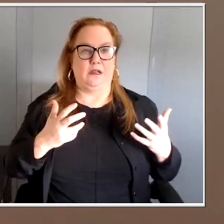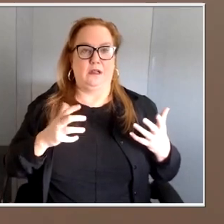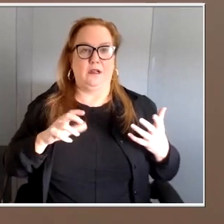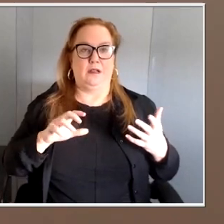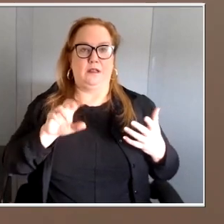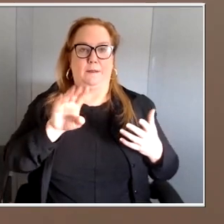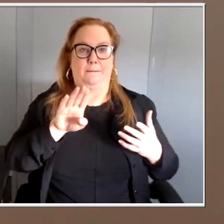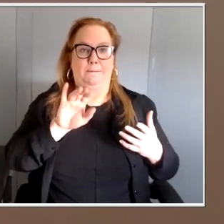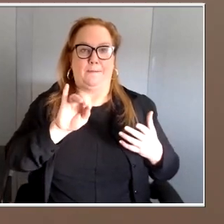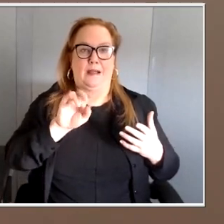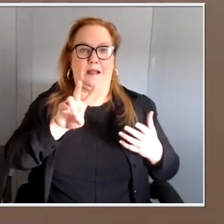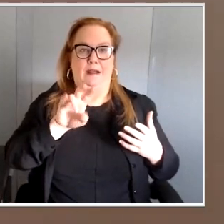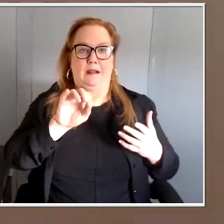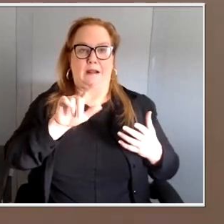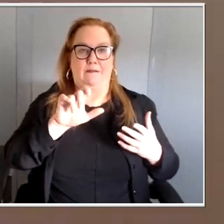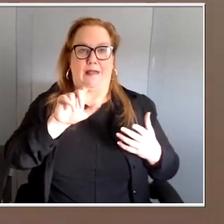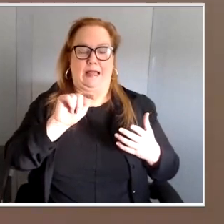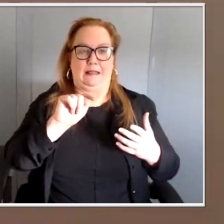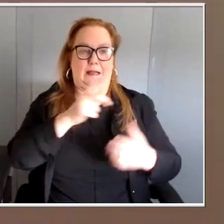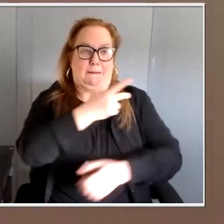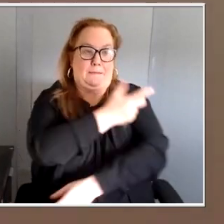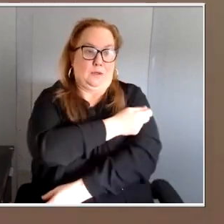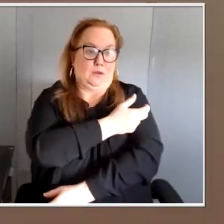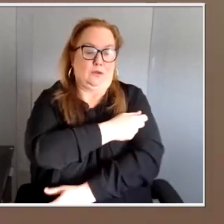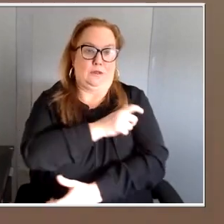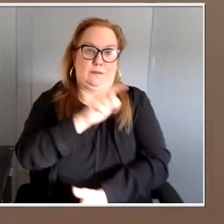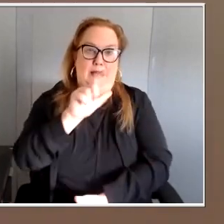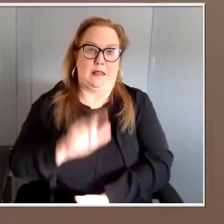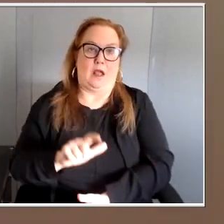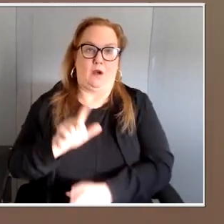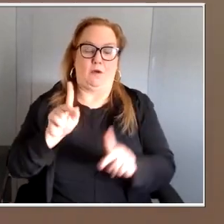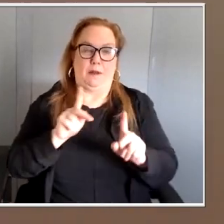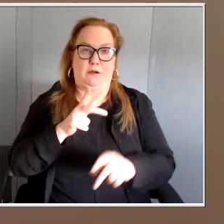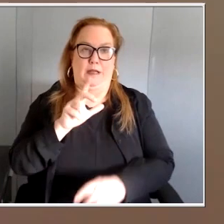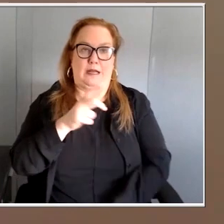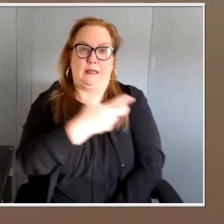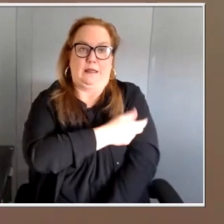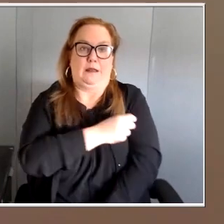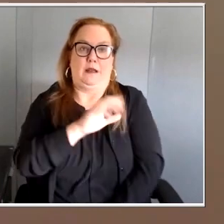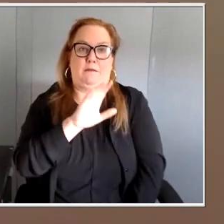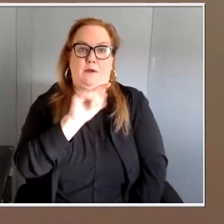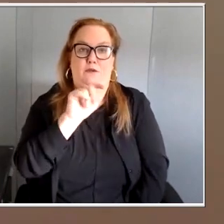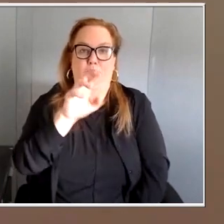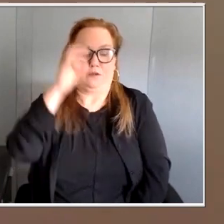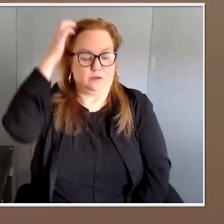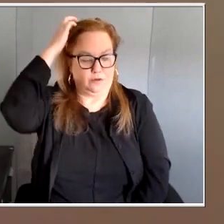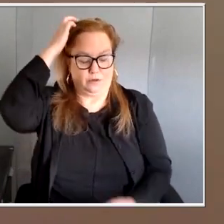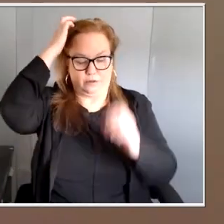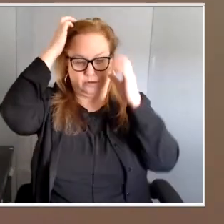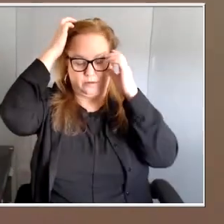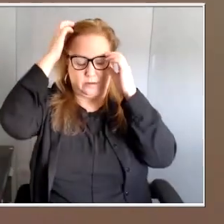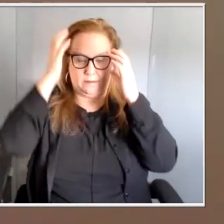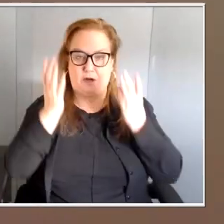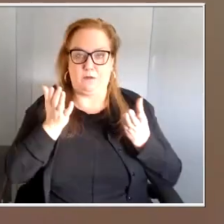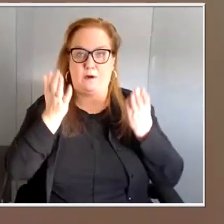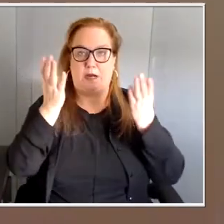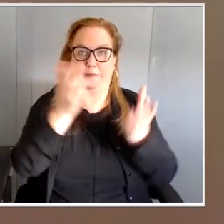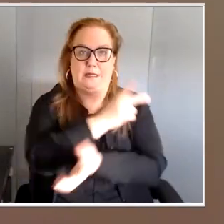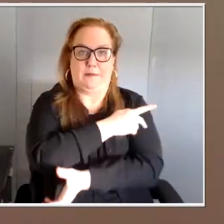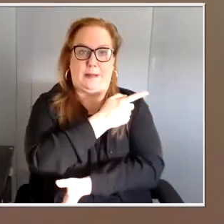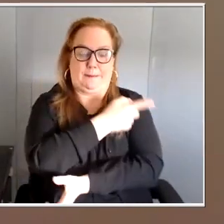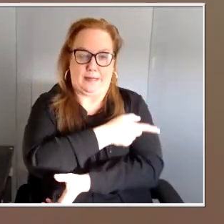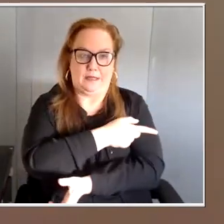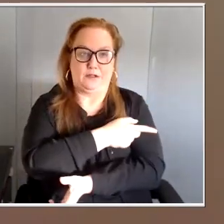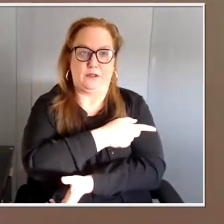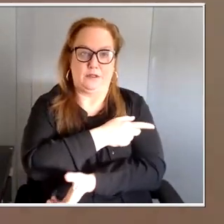bivalent booster has been so low. But I'm going to keep on keeping on. I'm going to recommend it to my patients.